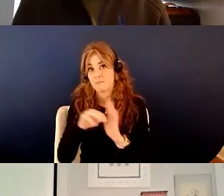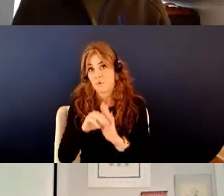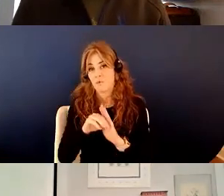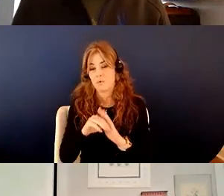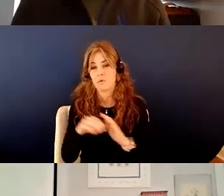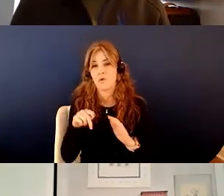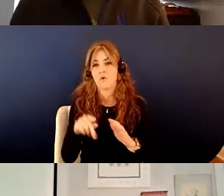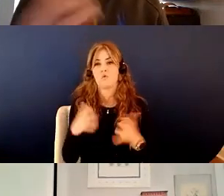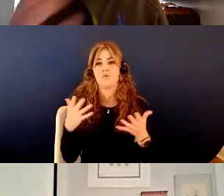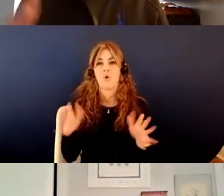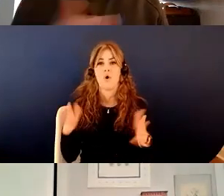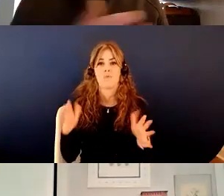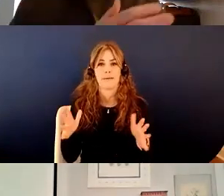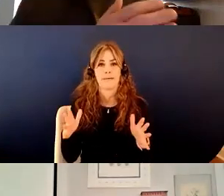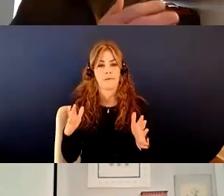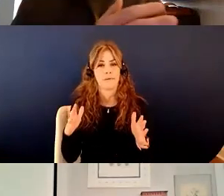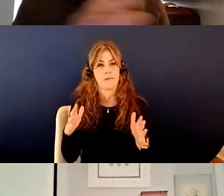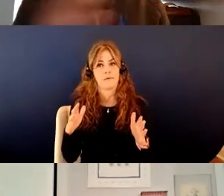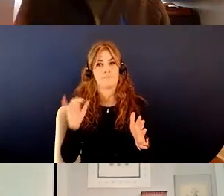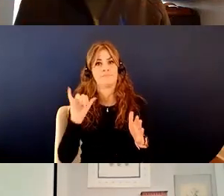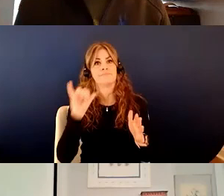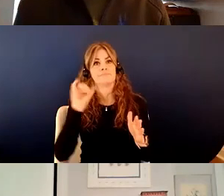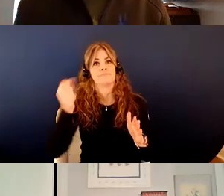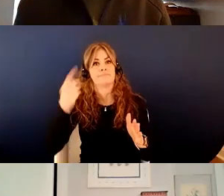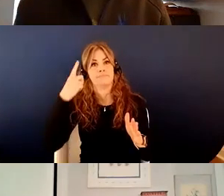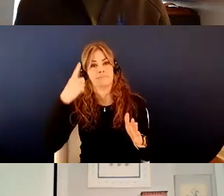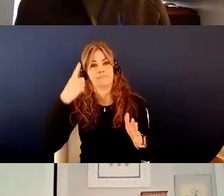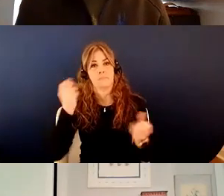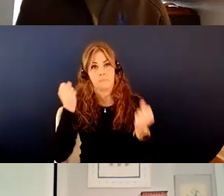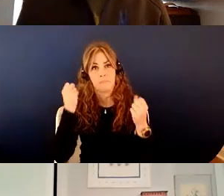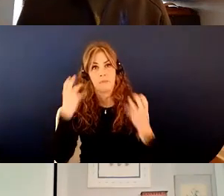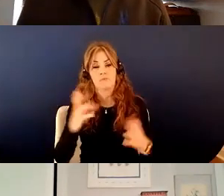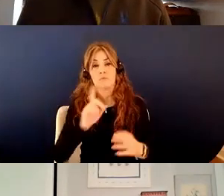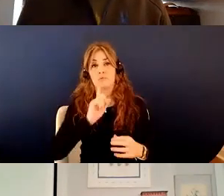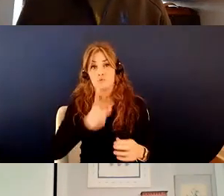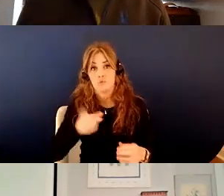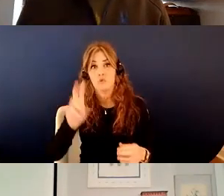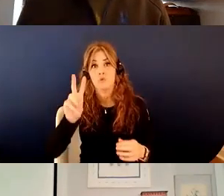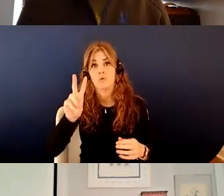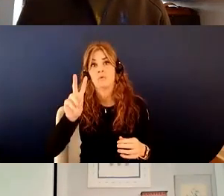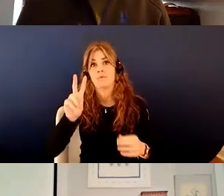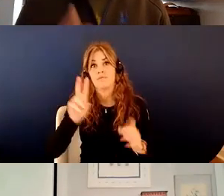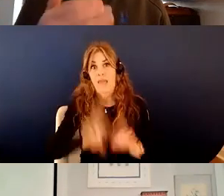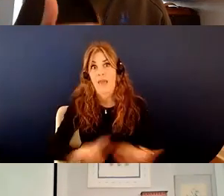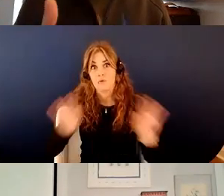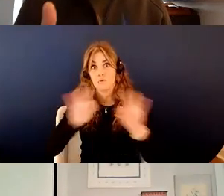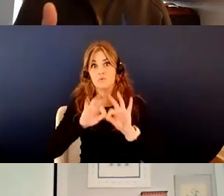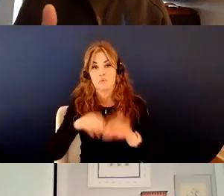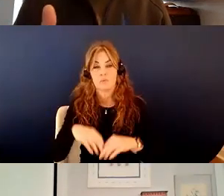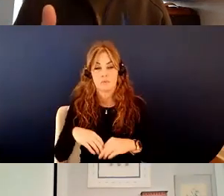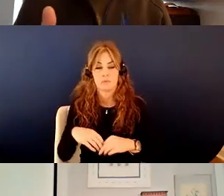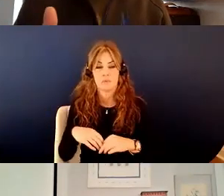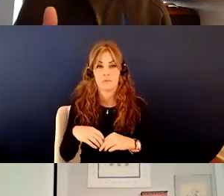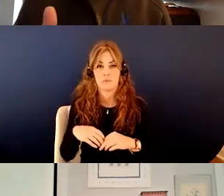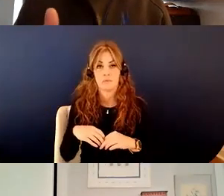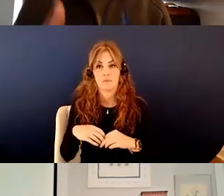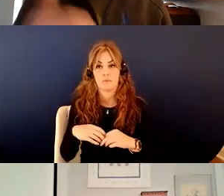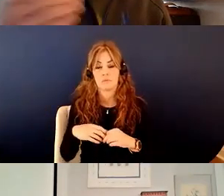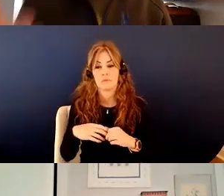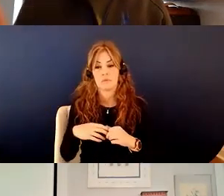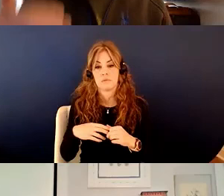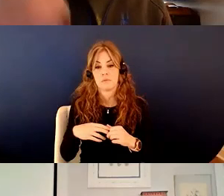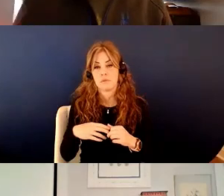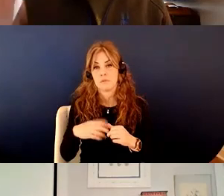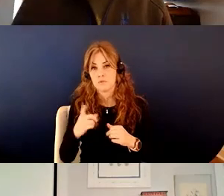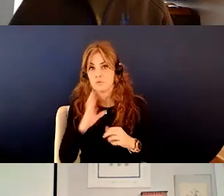already kind of acknowledging that there are multiple true values. And so getting at what's